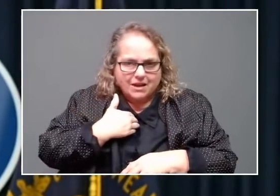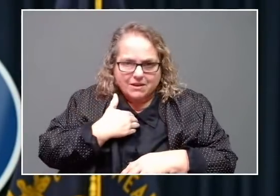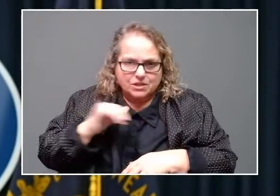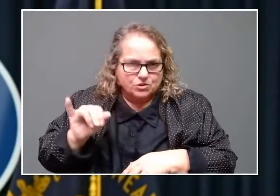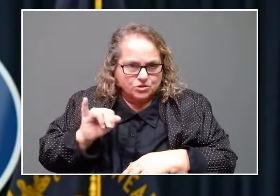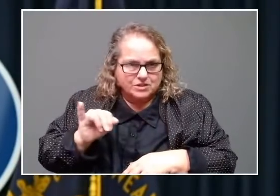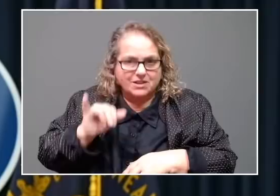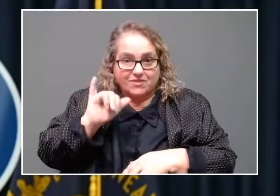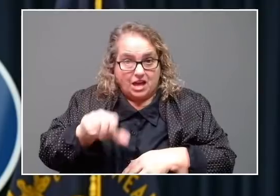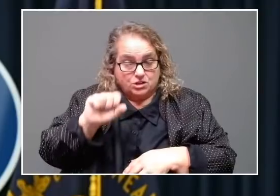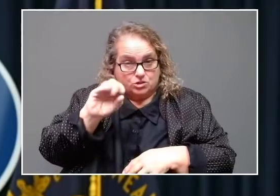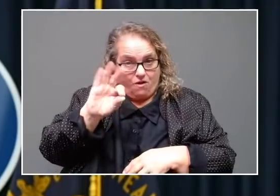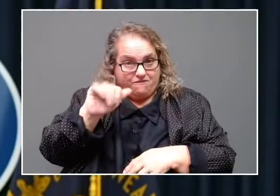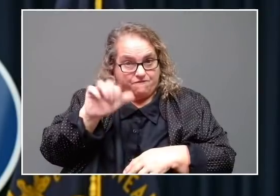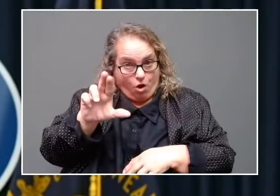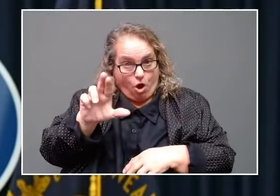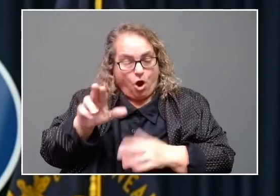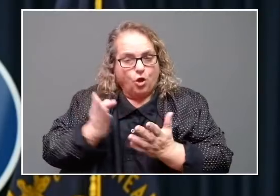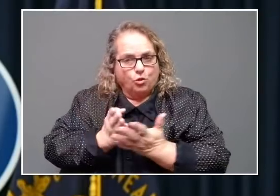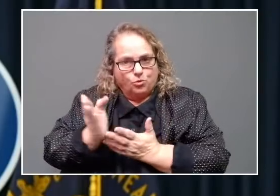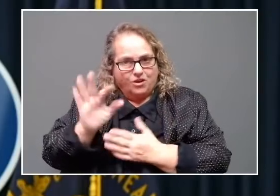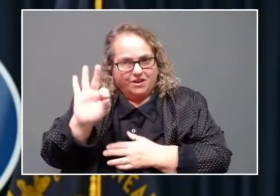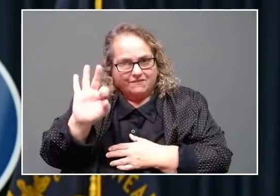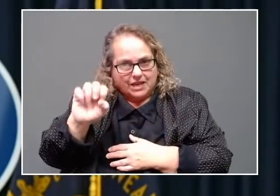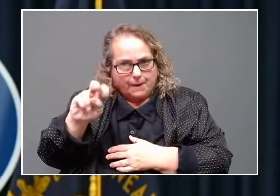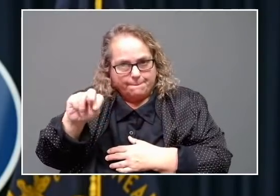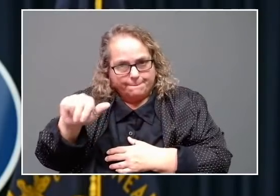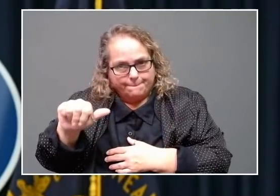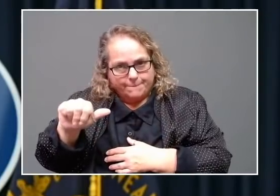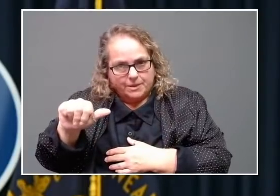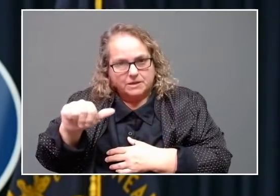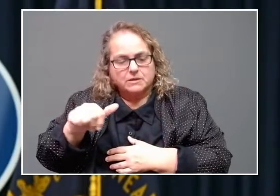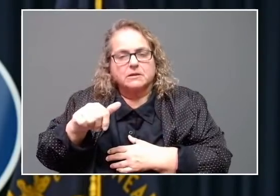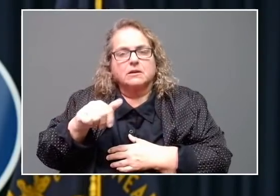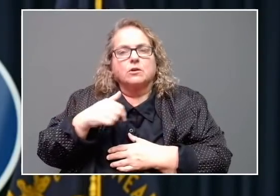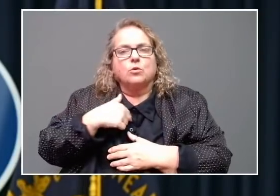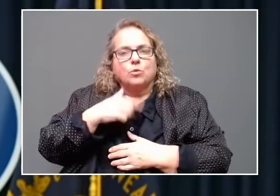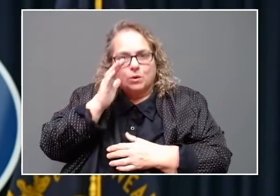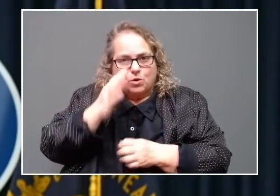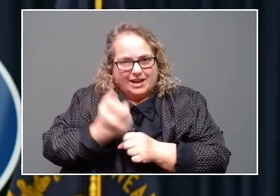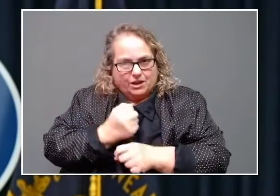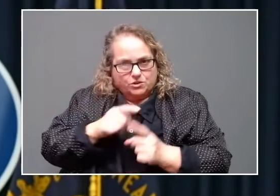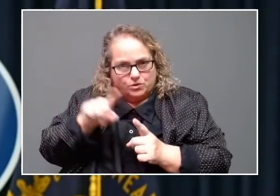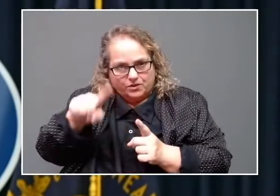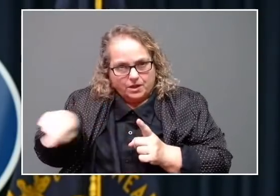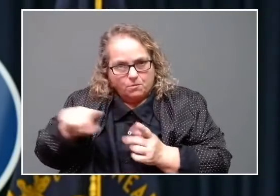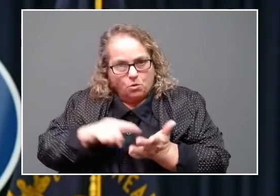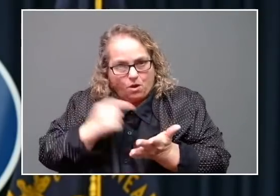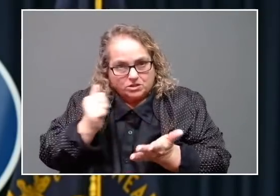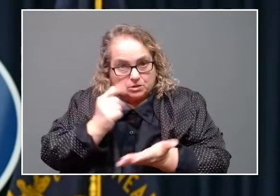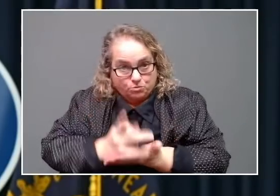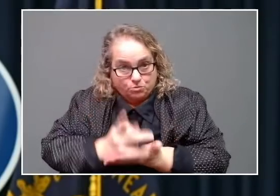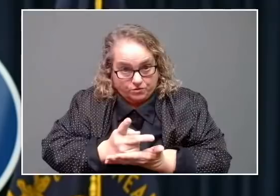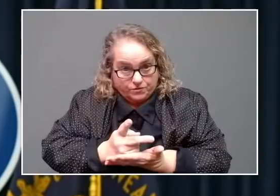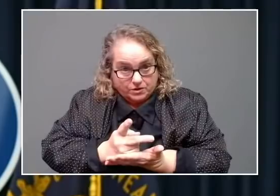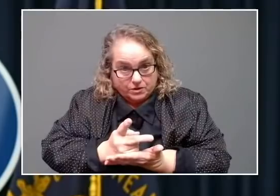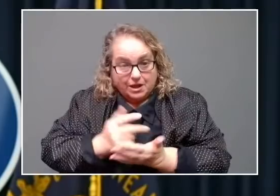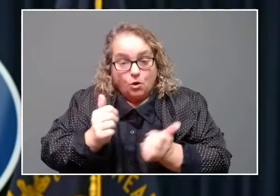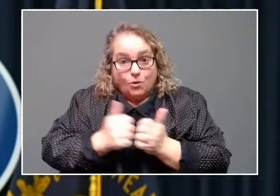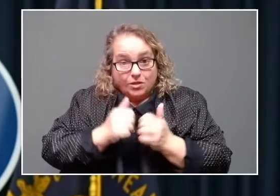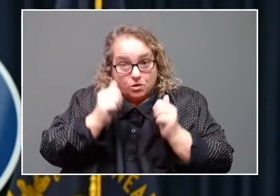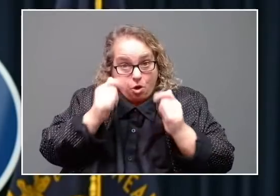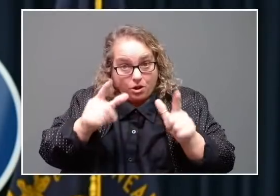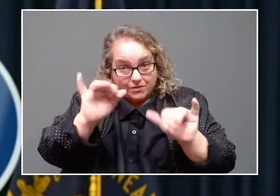through the process, and we'll get to them once they are approved. So with all that, apply for